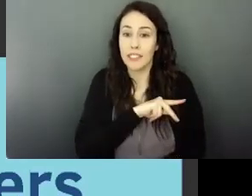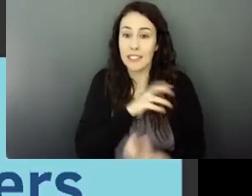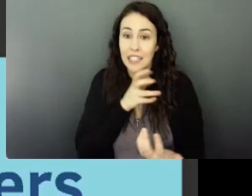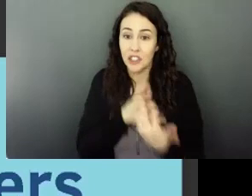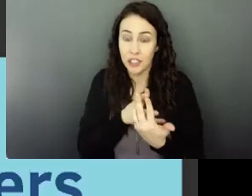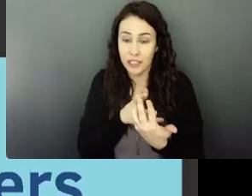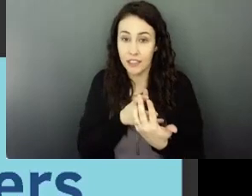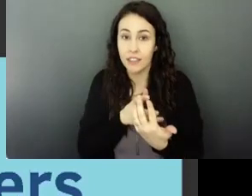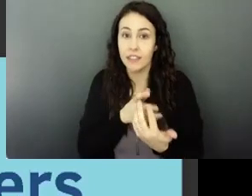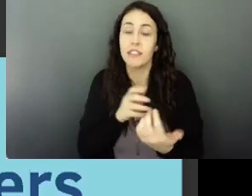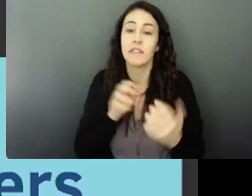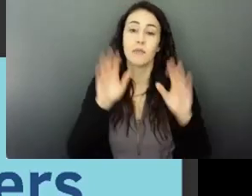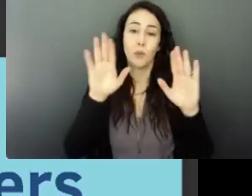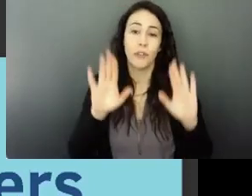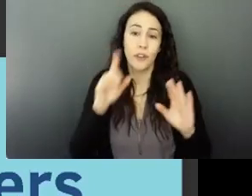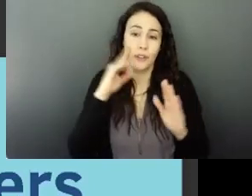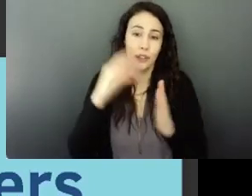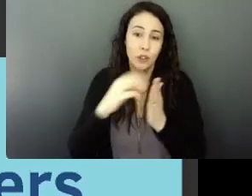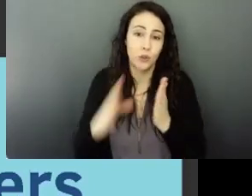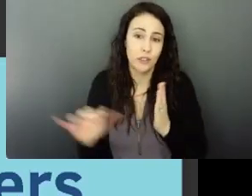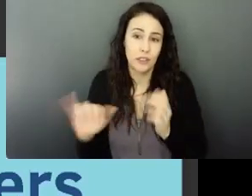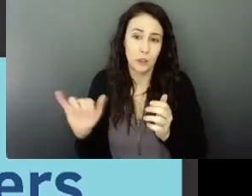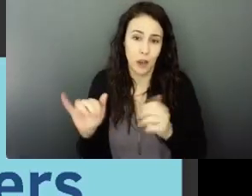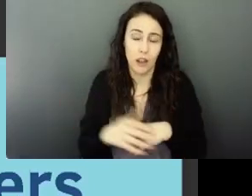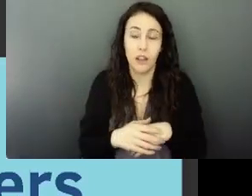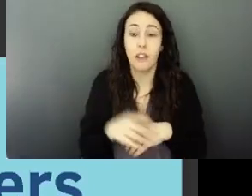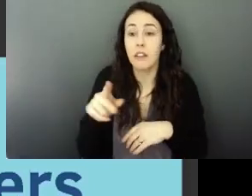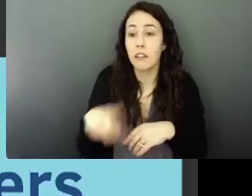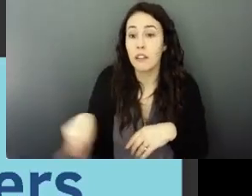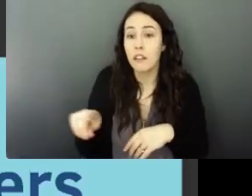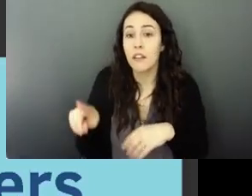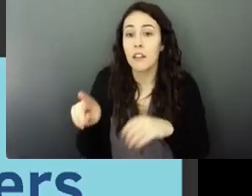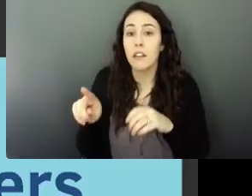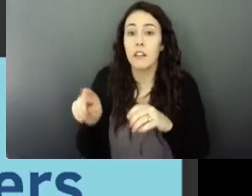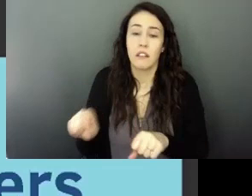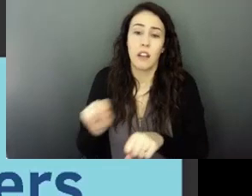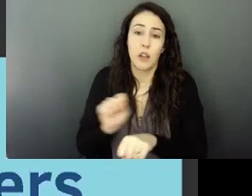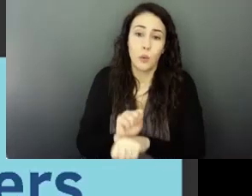The students get to work a